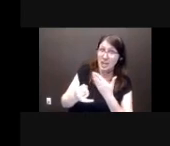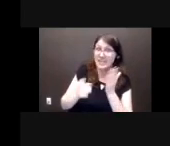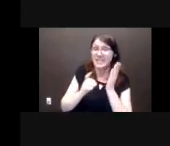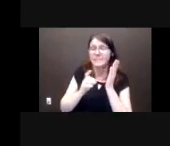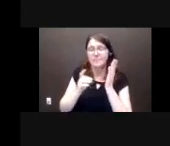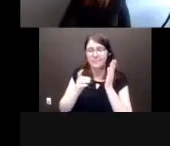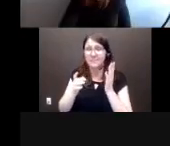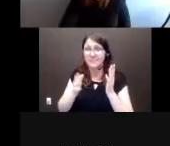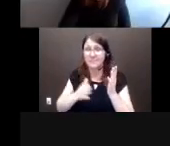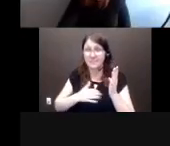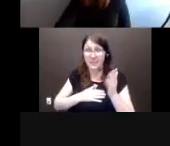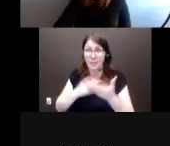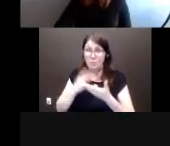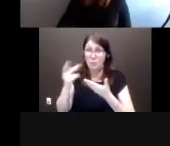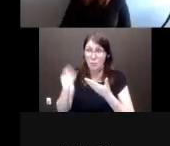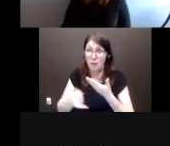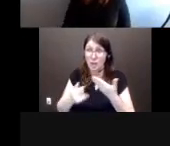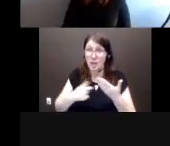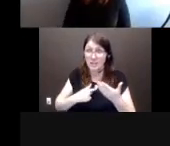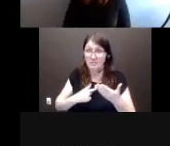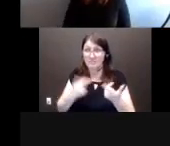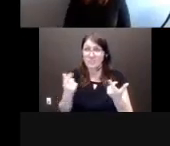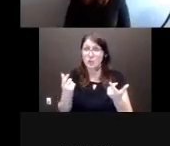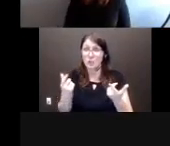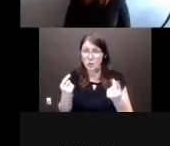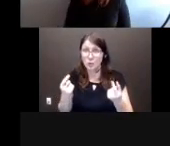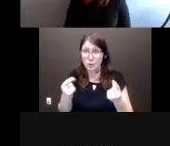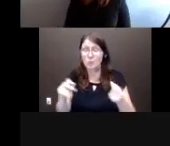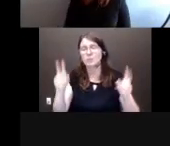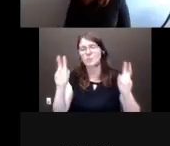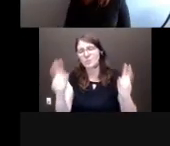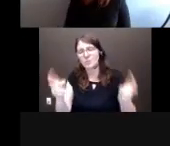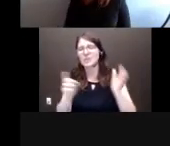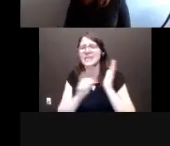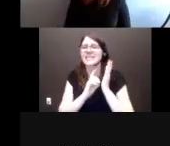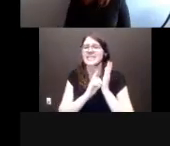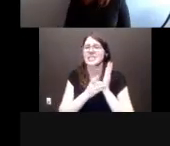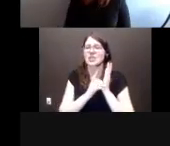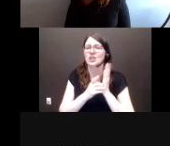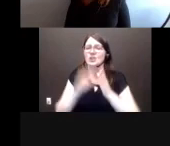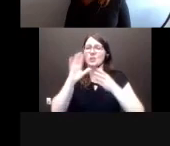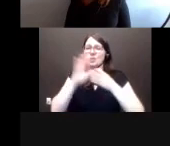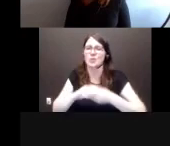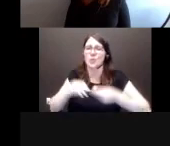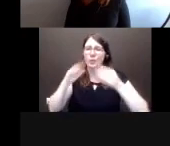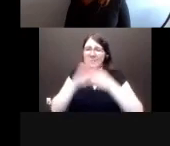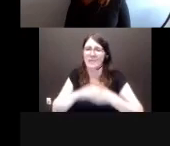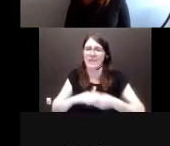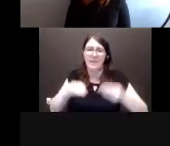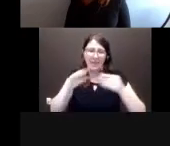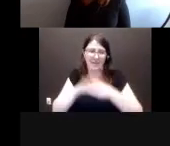project. Sorry, it'll make you a bit sick as I go by. We're starting next week.